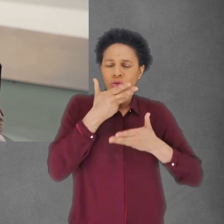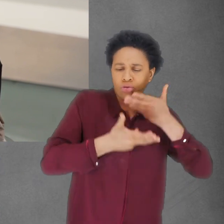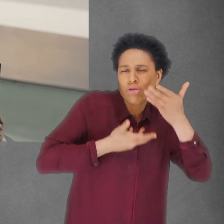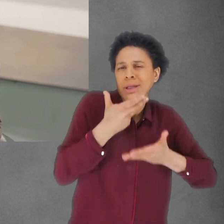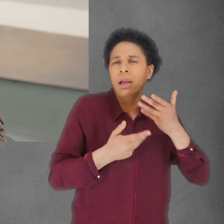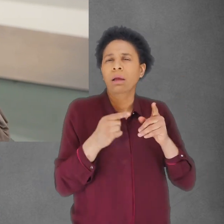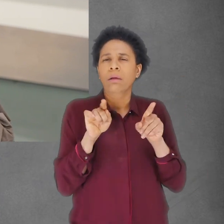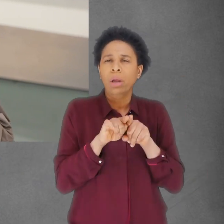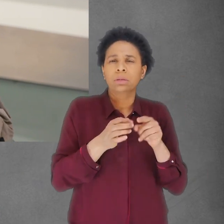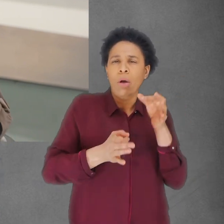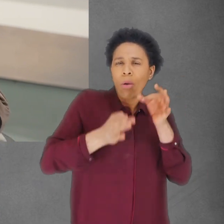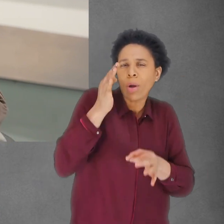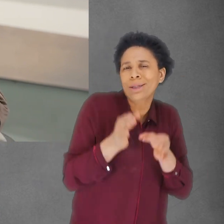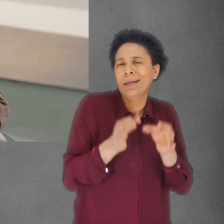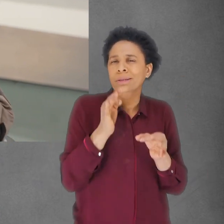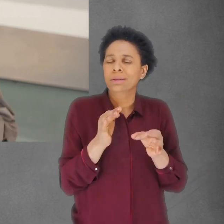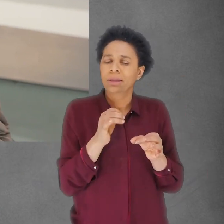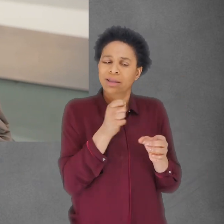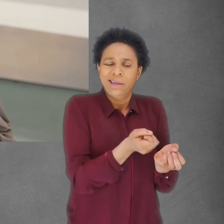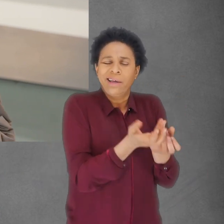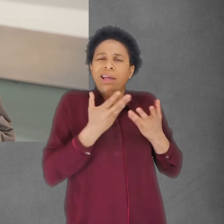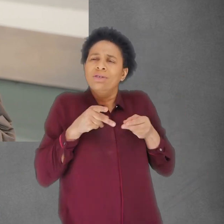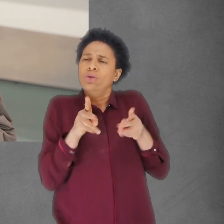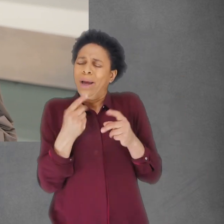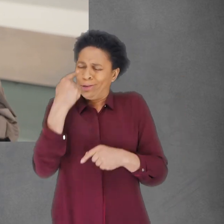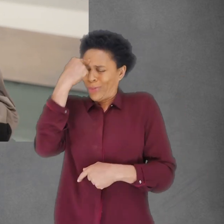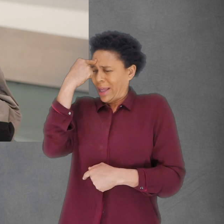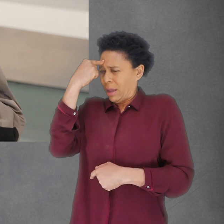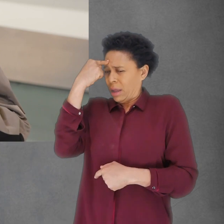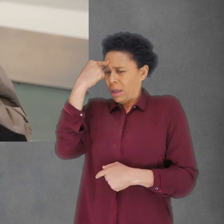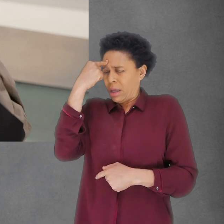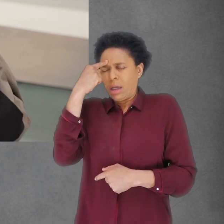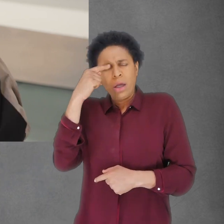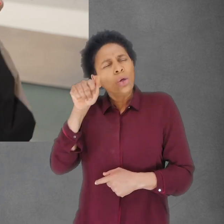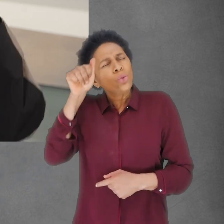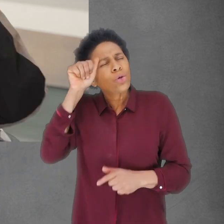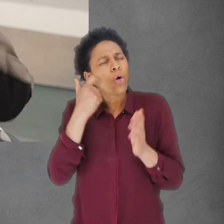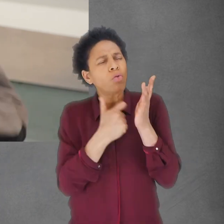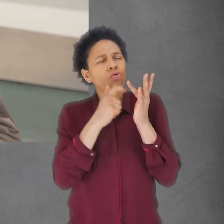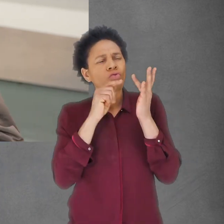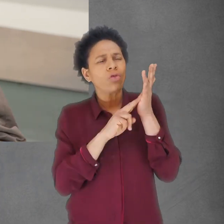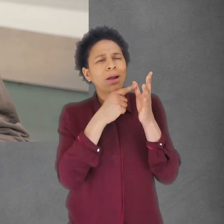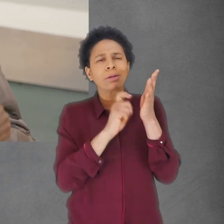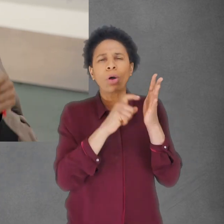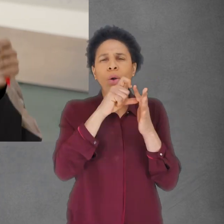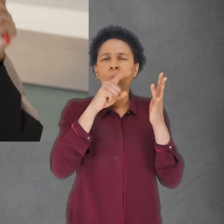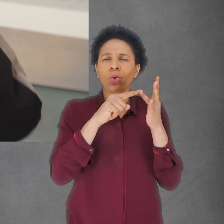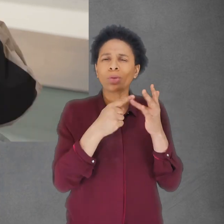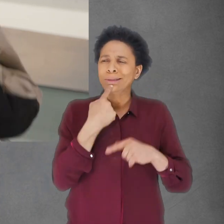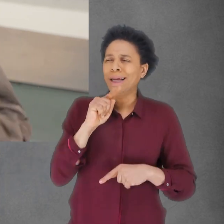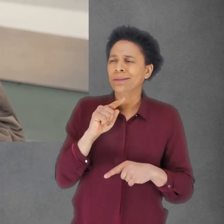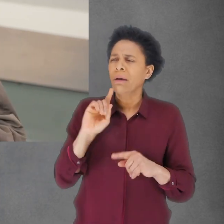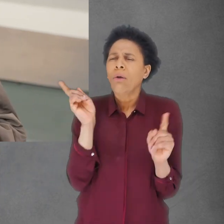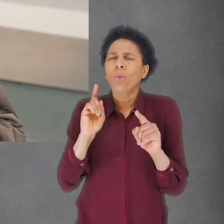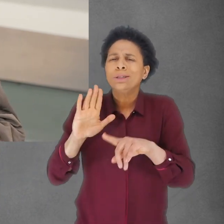that allows us to think about what Ronaldo talks about, this idea of the long emancipation. Like, what